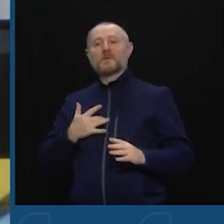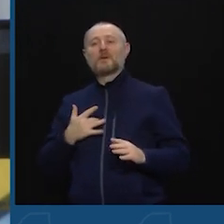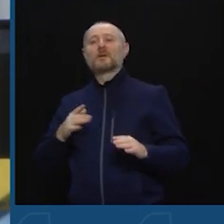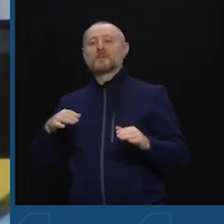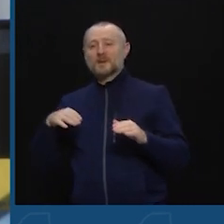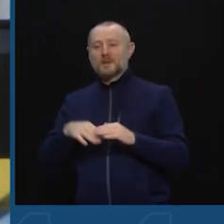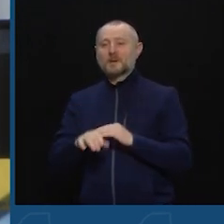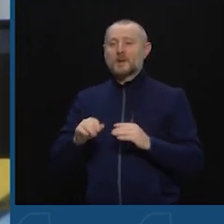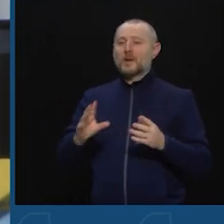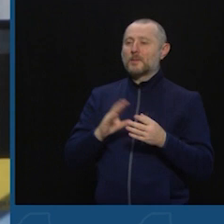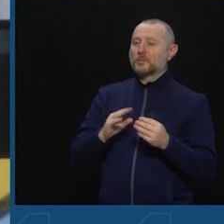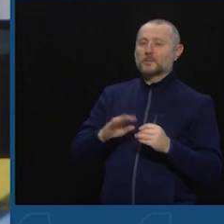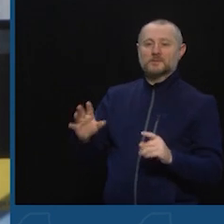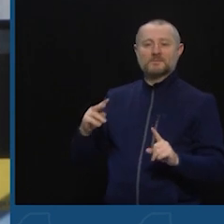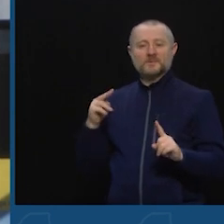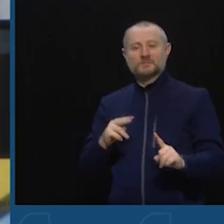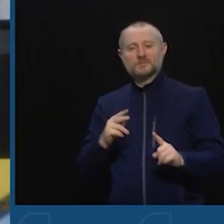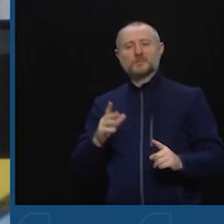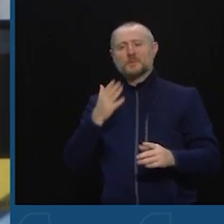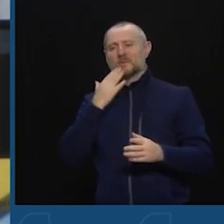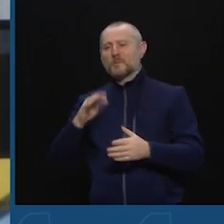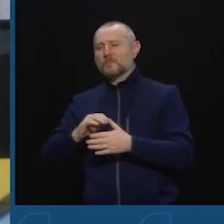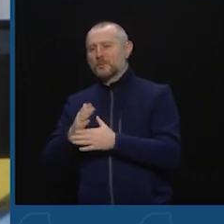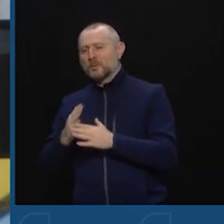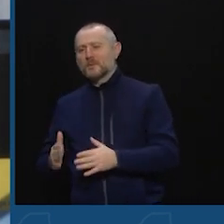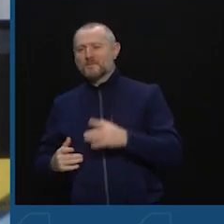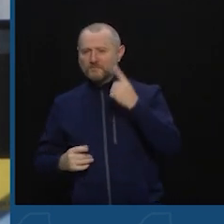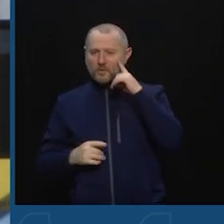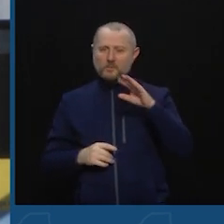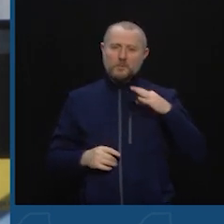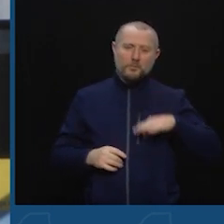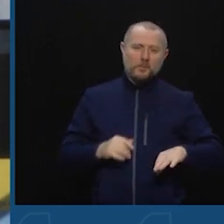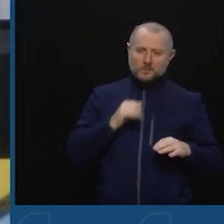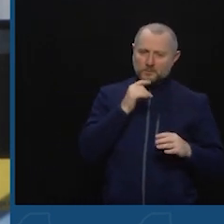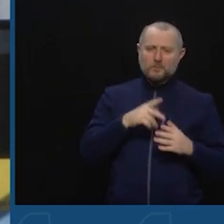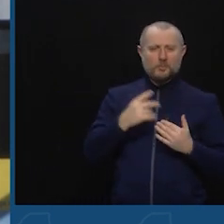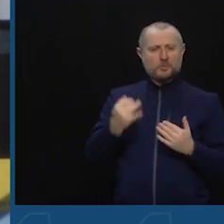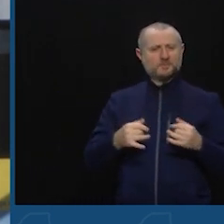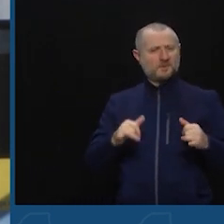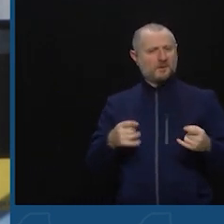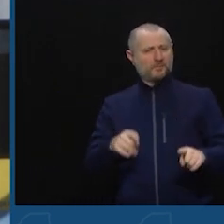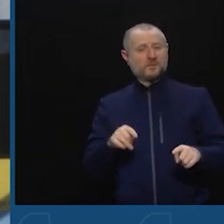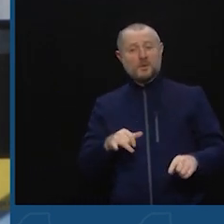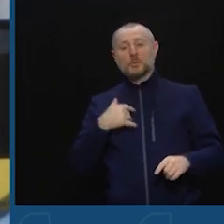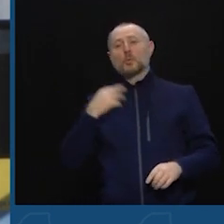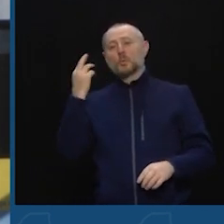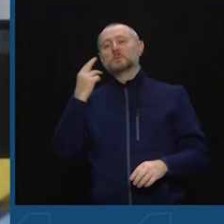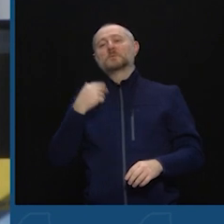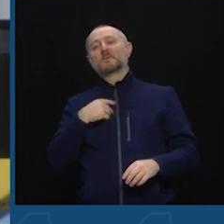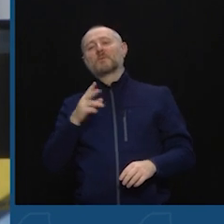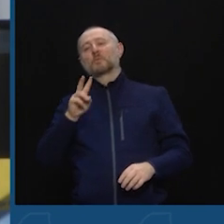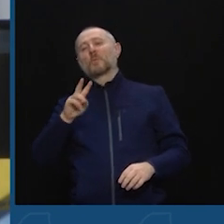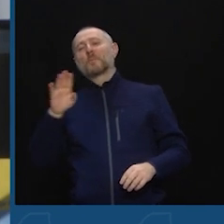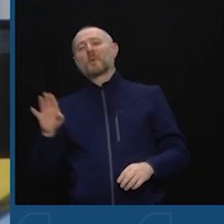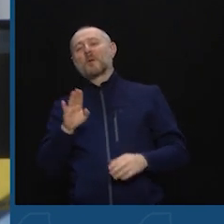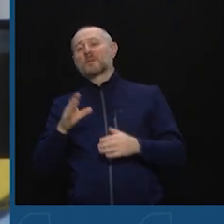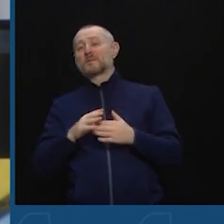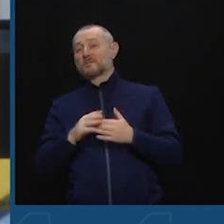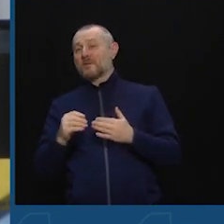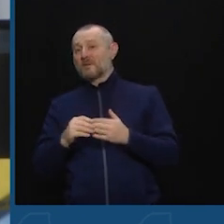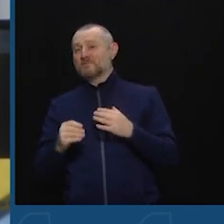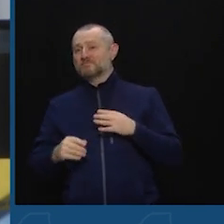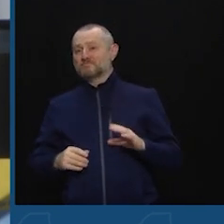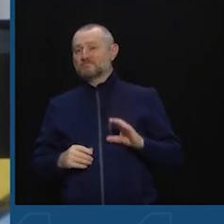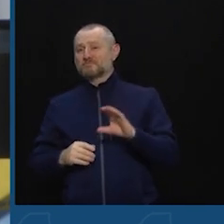the nonprofits, who helped make this happen as well. And that's why we have over $2 billion that went